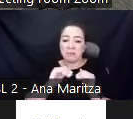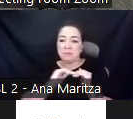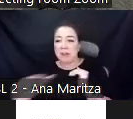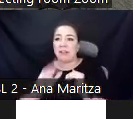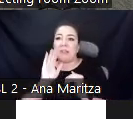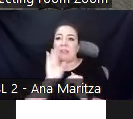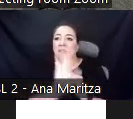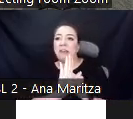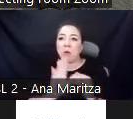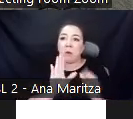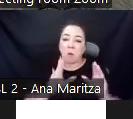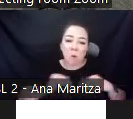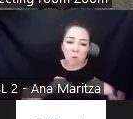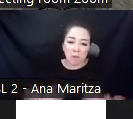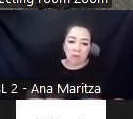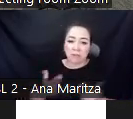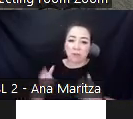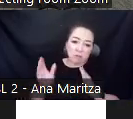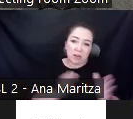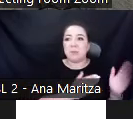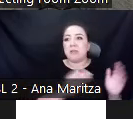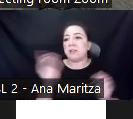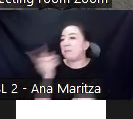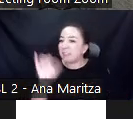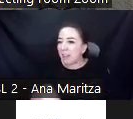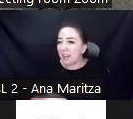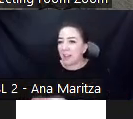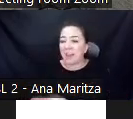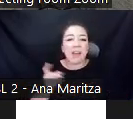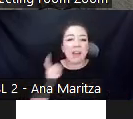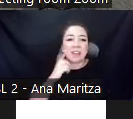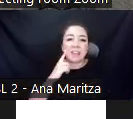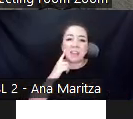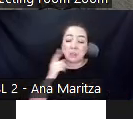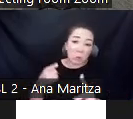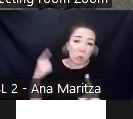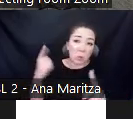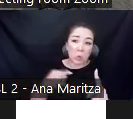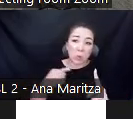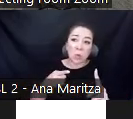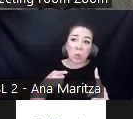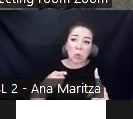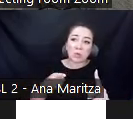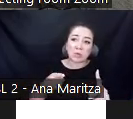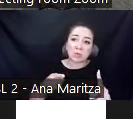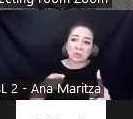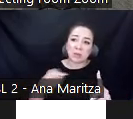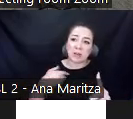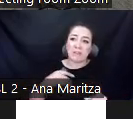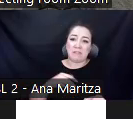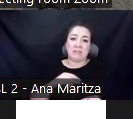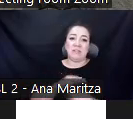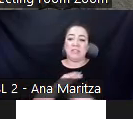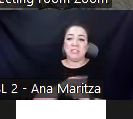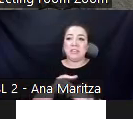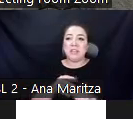their own living arrangements, something like that. I mean, I just think that the goal is to have a sufficiently